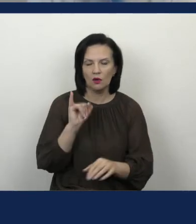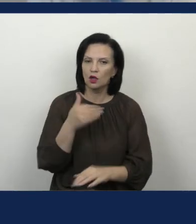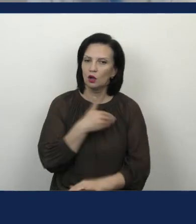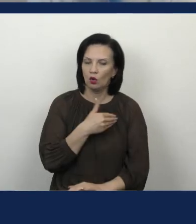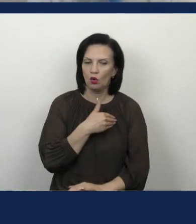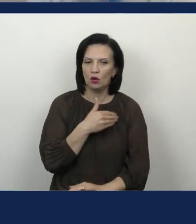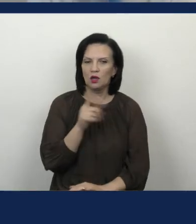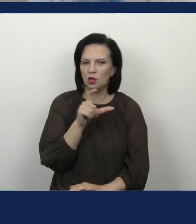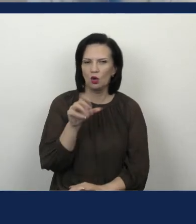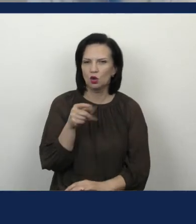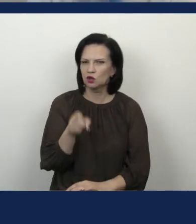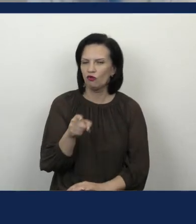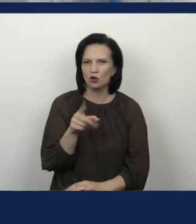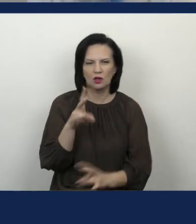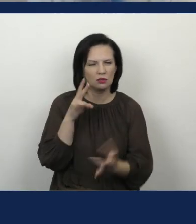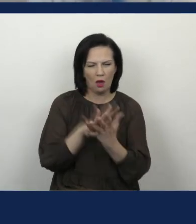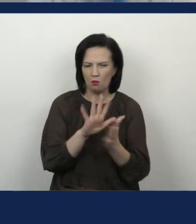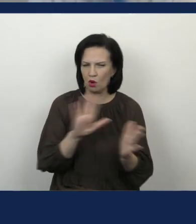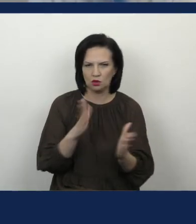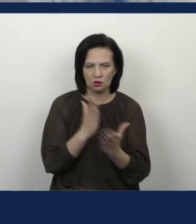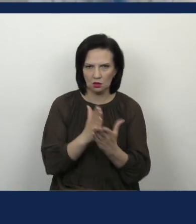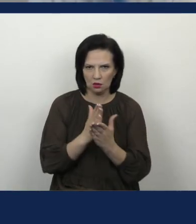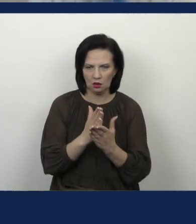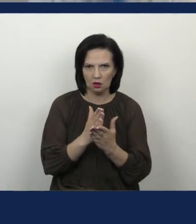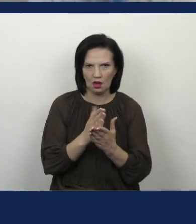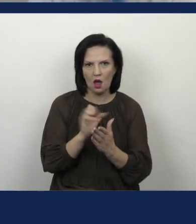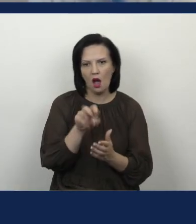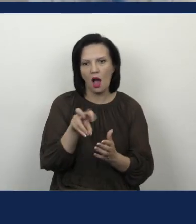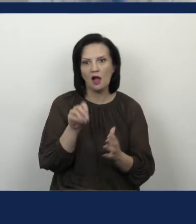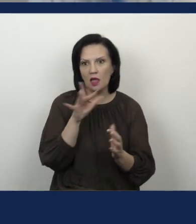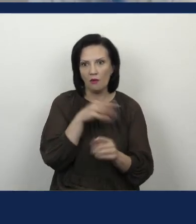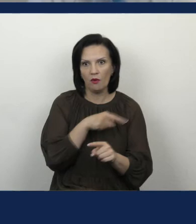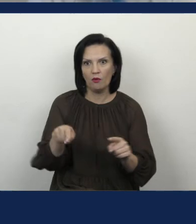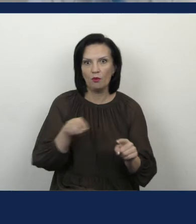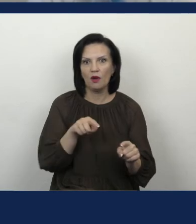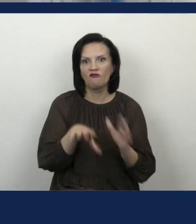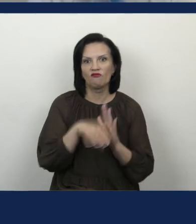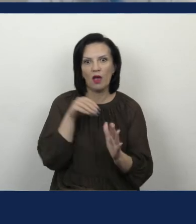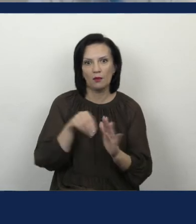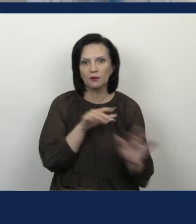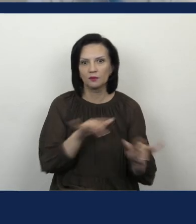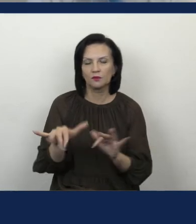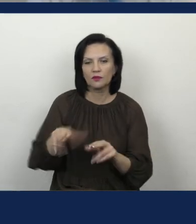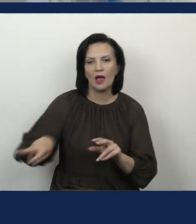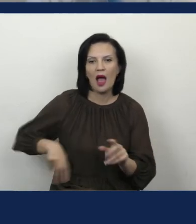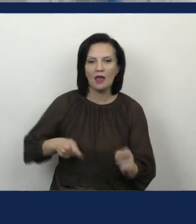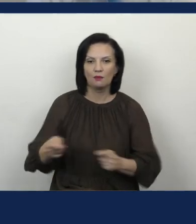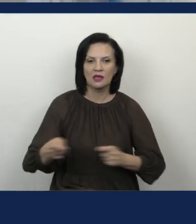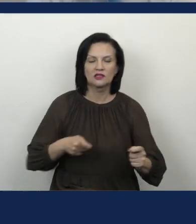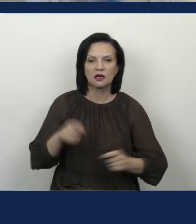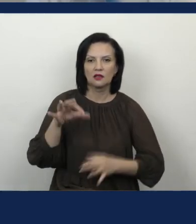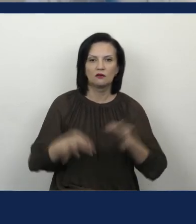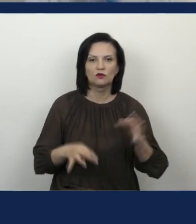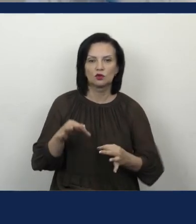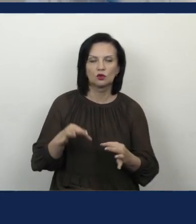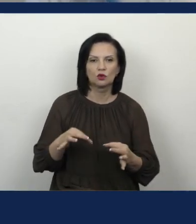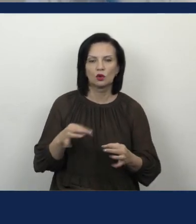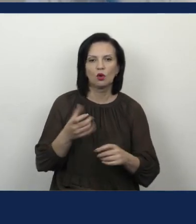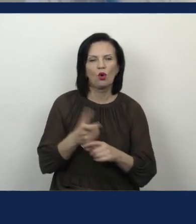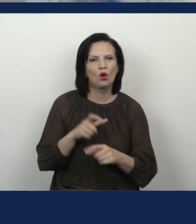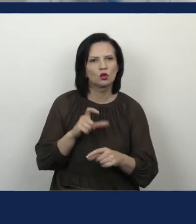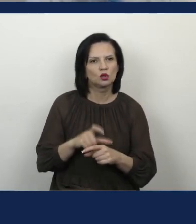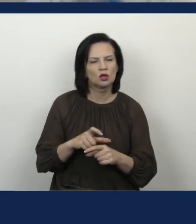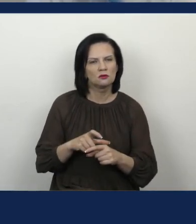category of cases, and although we do not get them regularly and only during the election process, the administrative